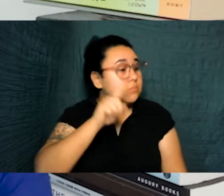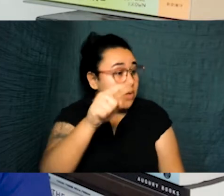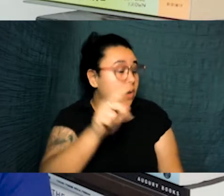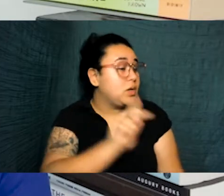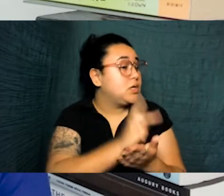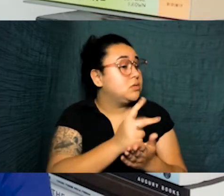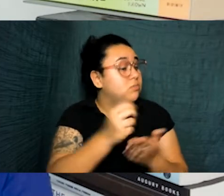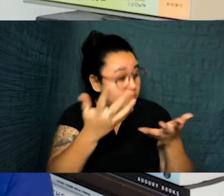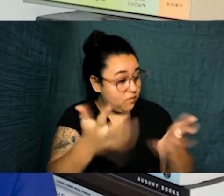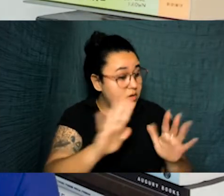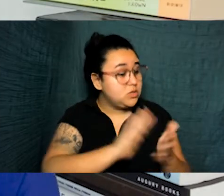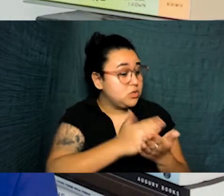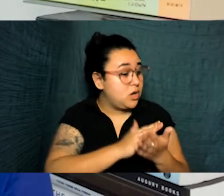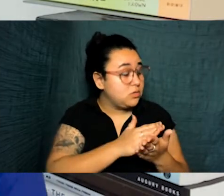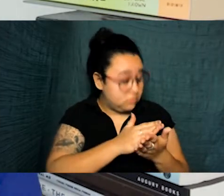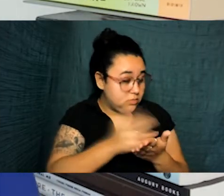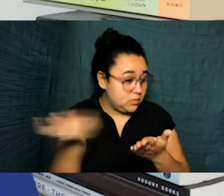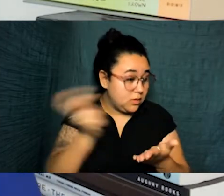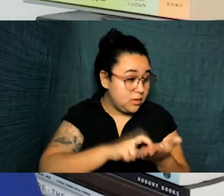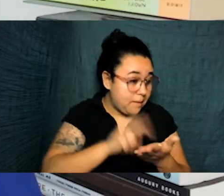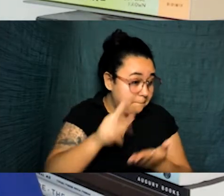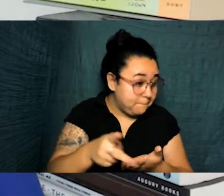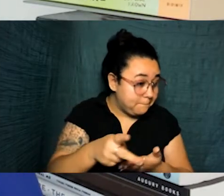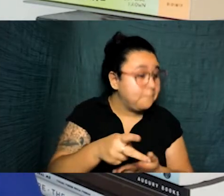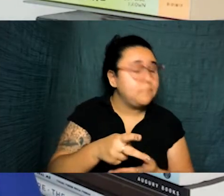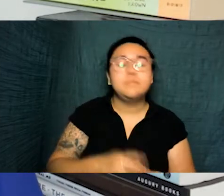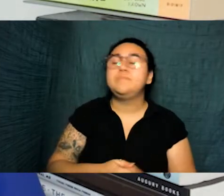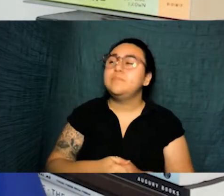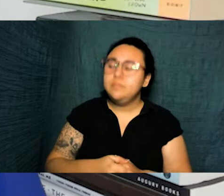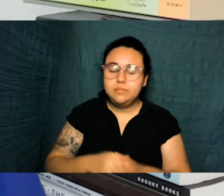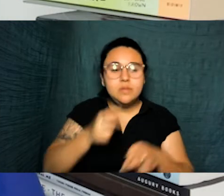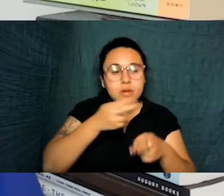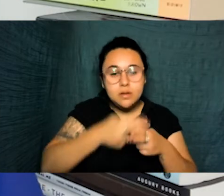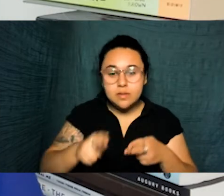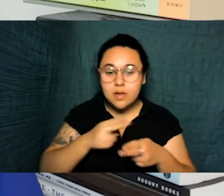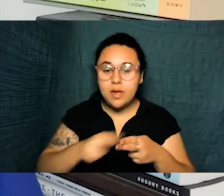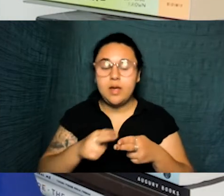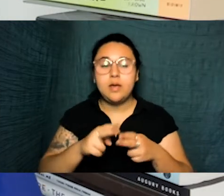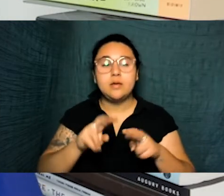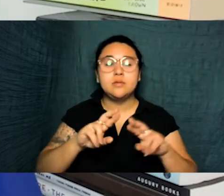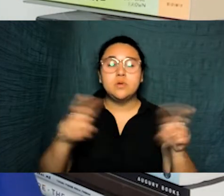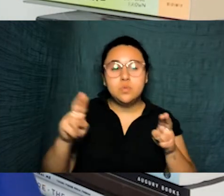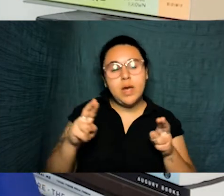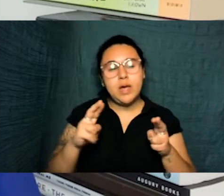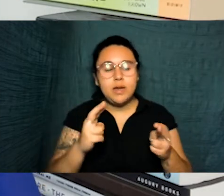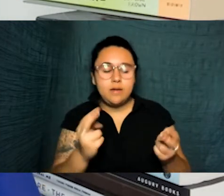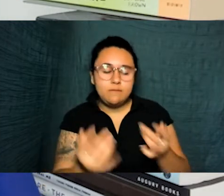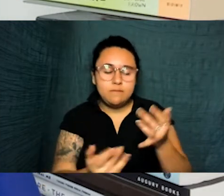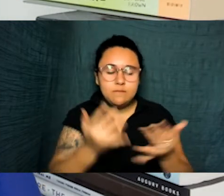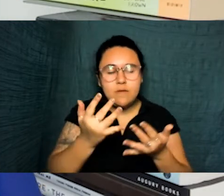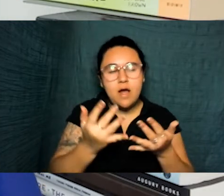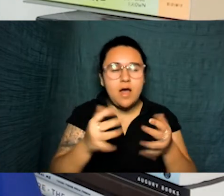when I'm done cooking, you're getting up. As the eggs were sizzling, frying in melted country